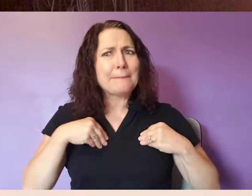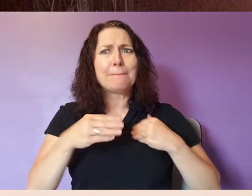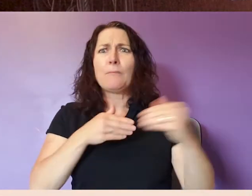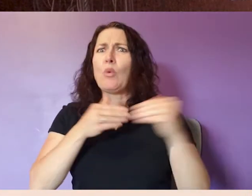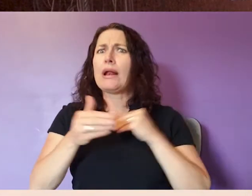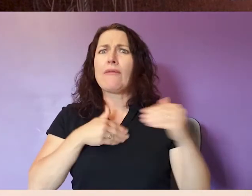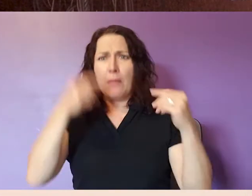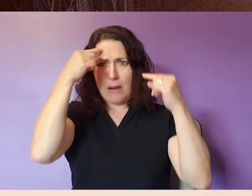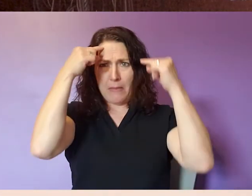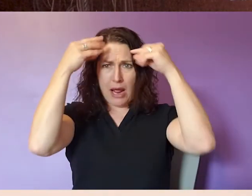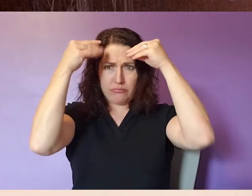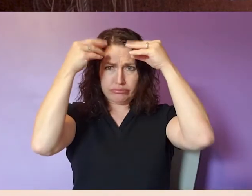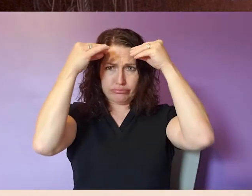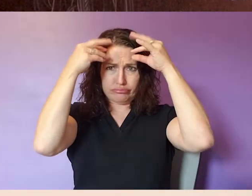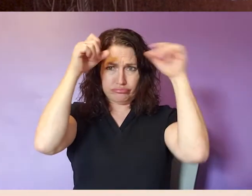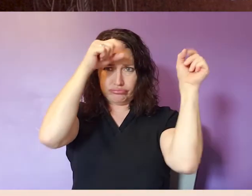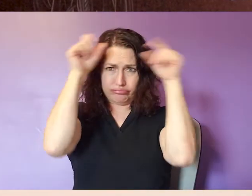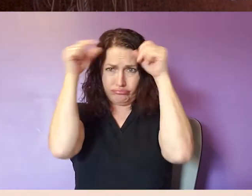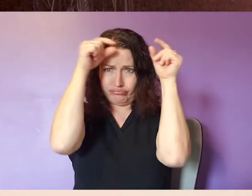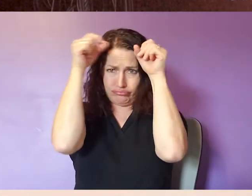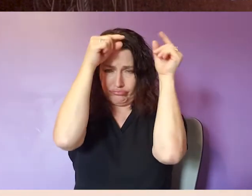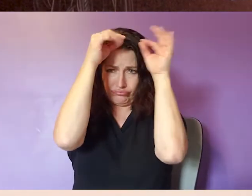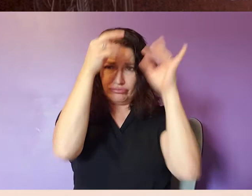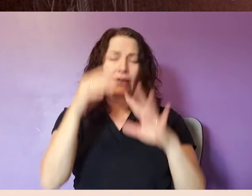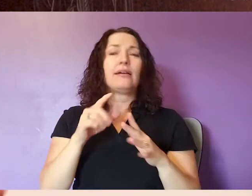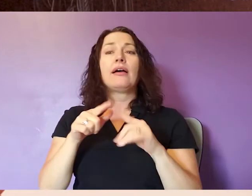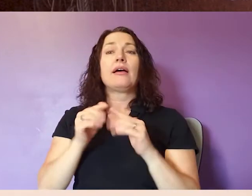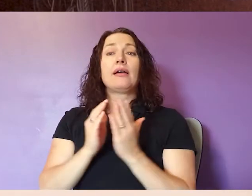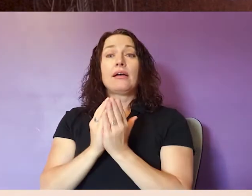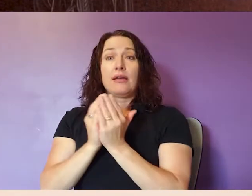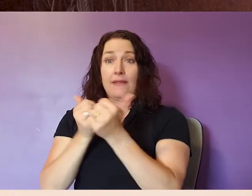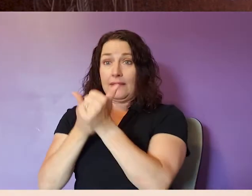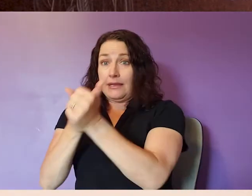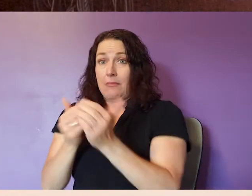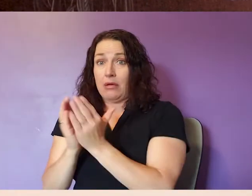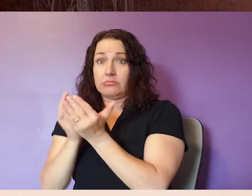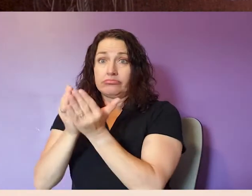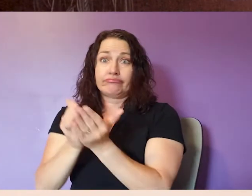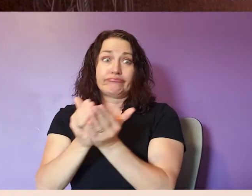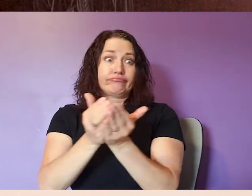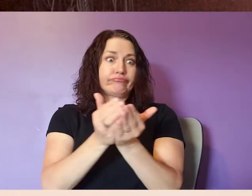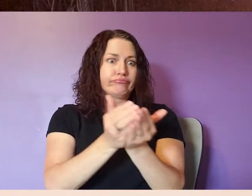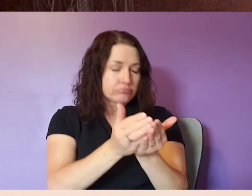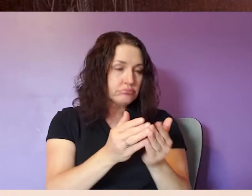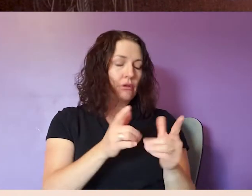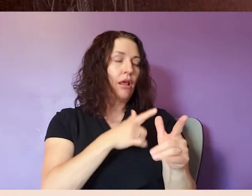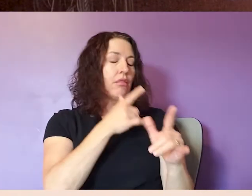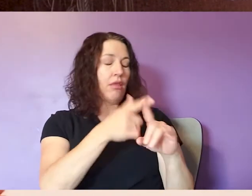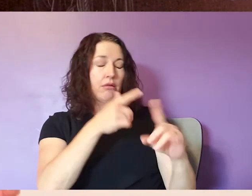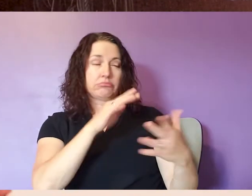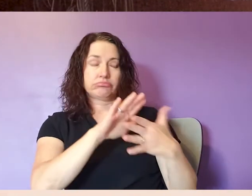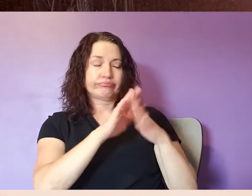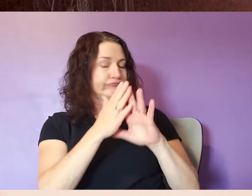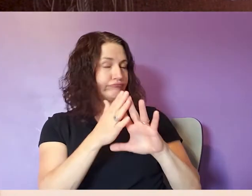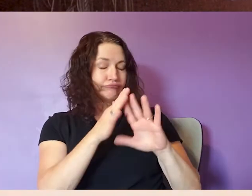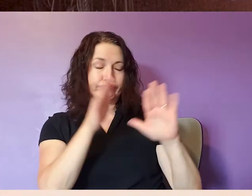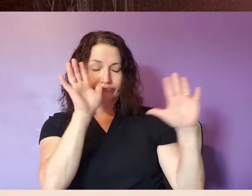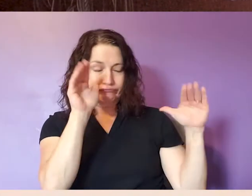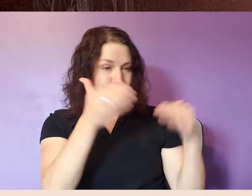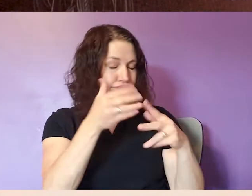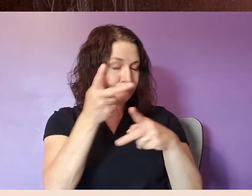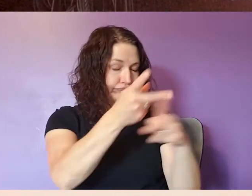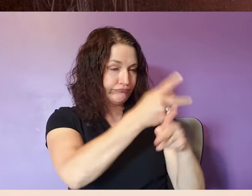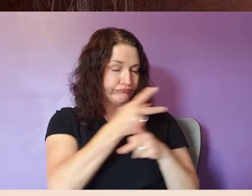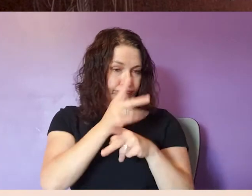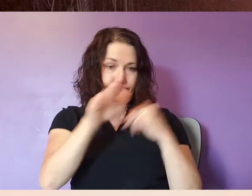distracting me well they go off to be in a quiet place and they get distracted by the needs